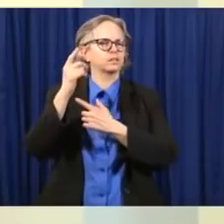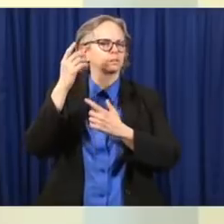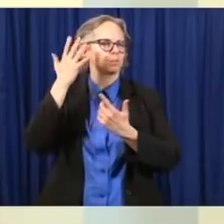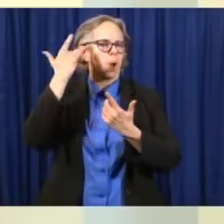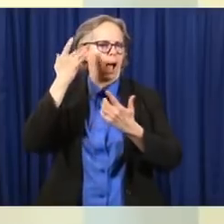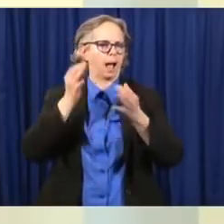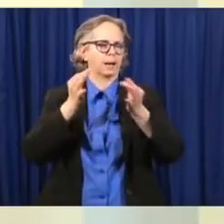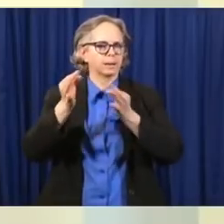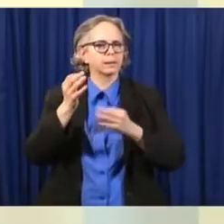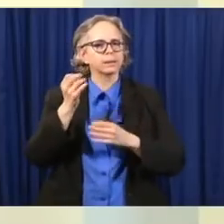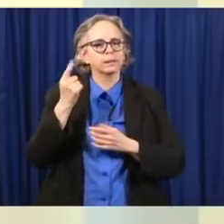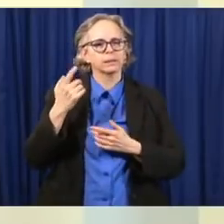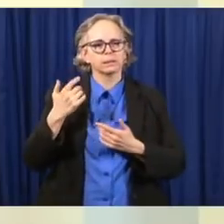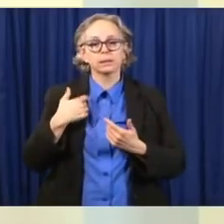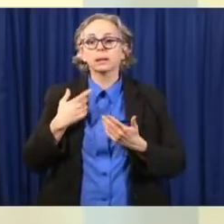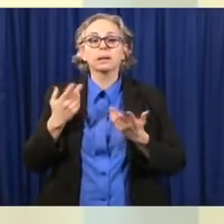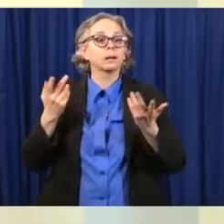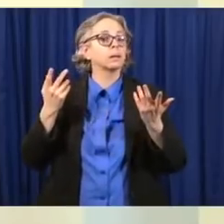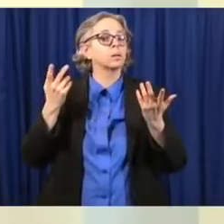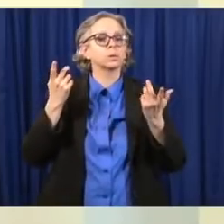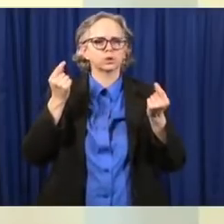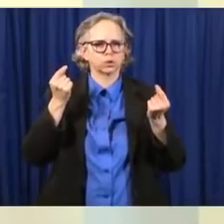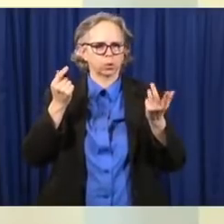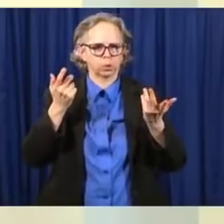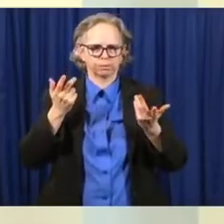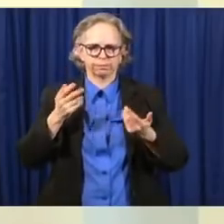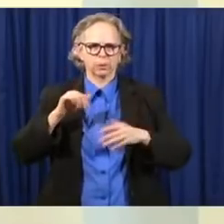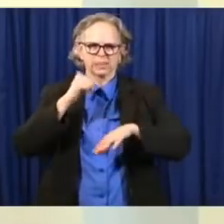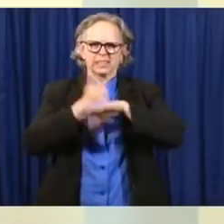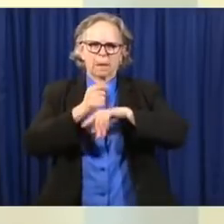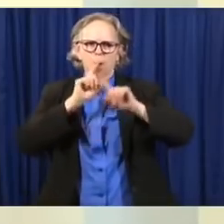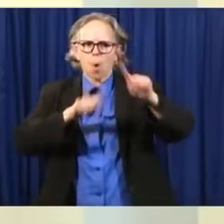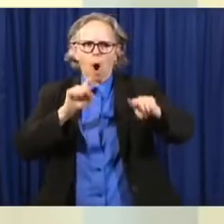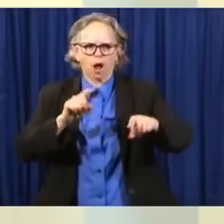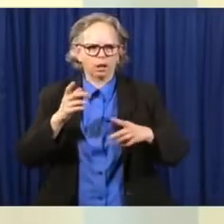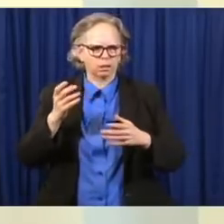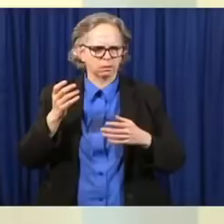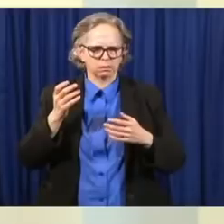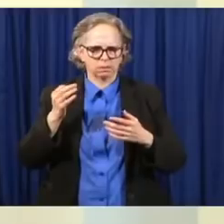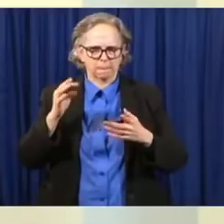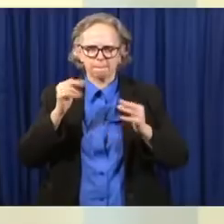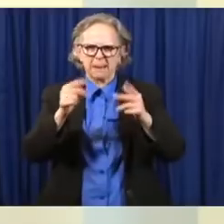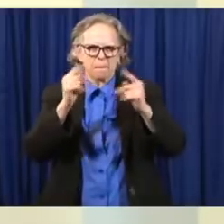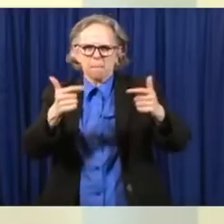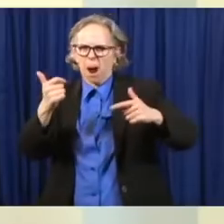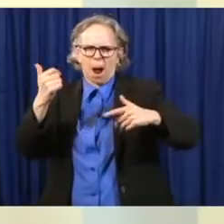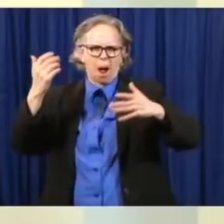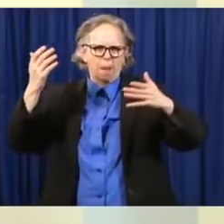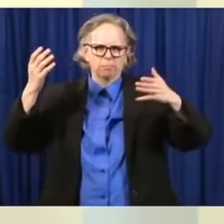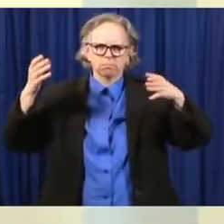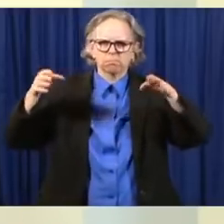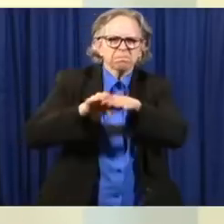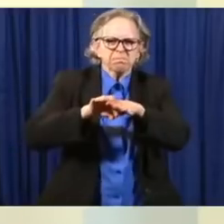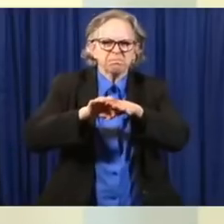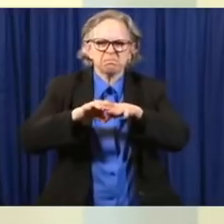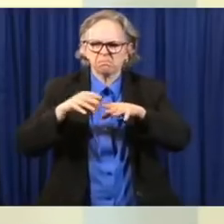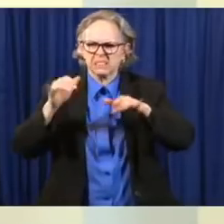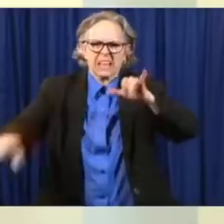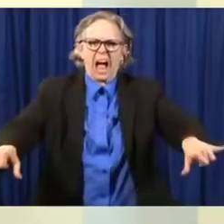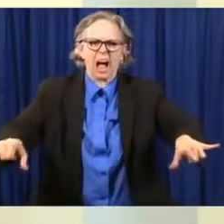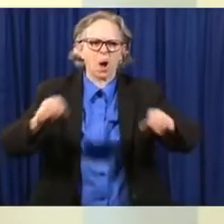in some very blanketed ways. Like it was a quick shutdown. And really, again, when they write the history books on